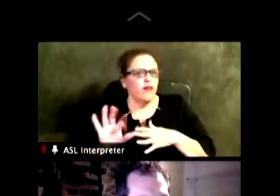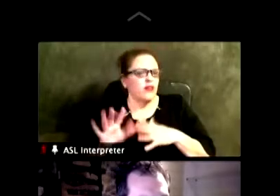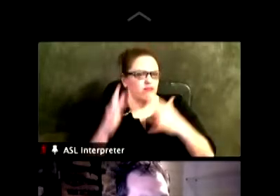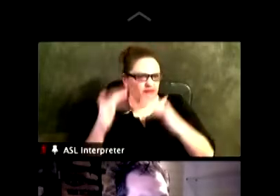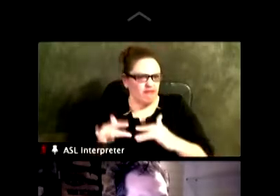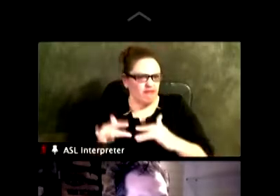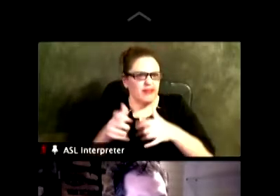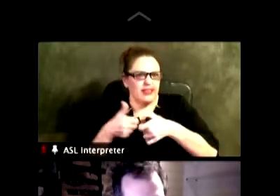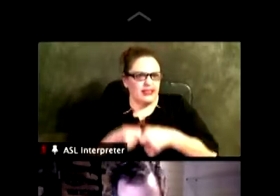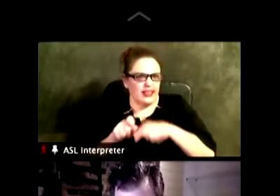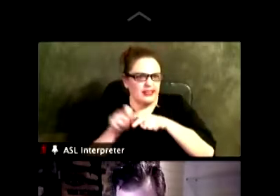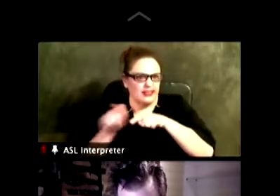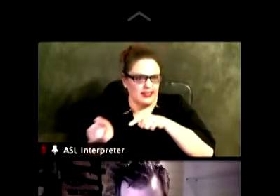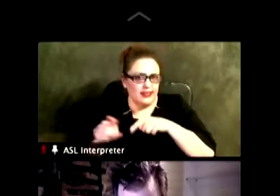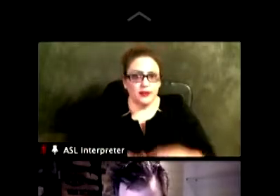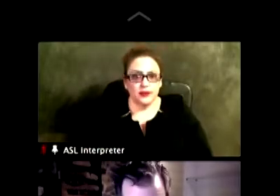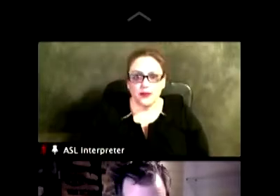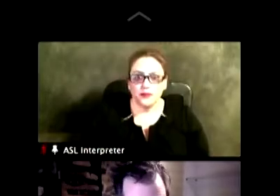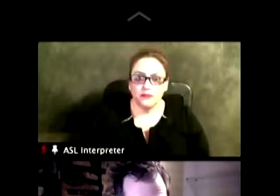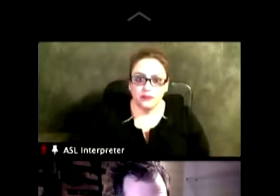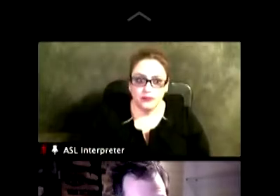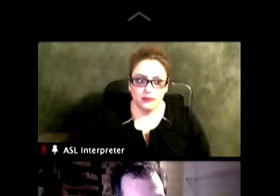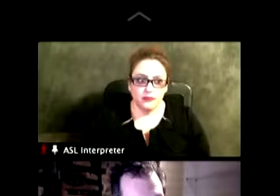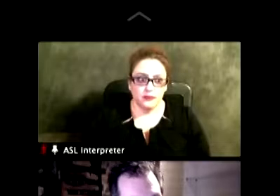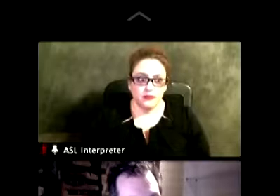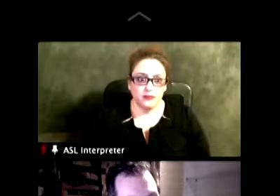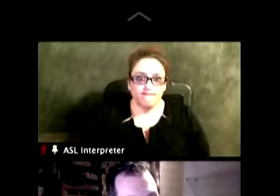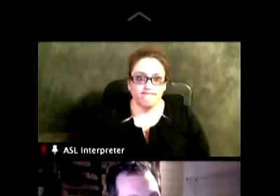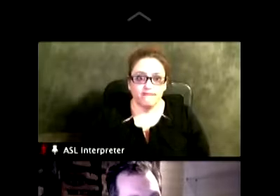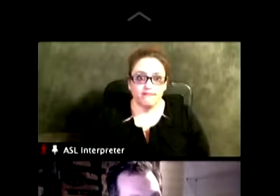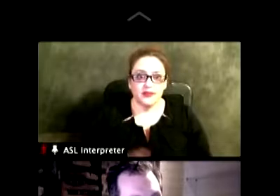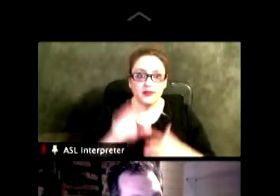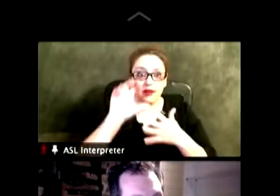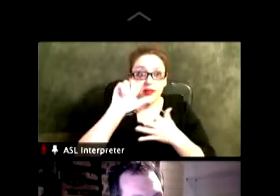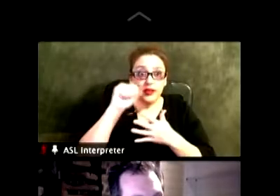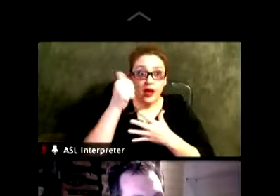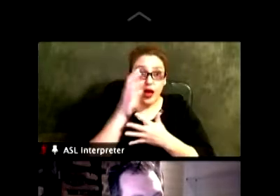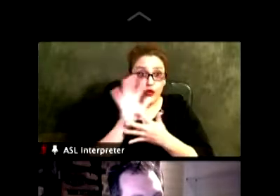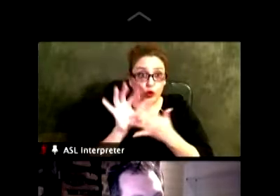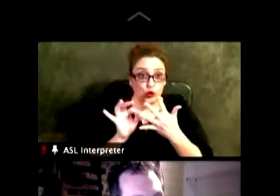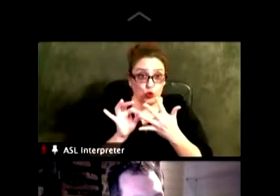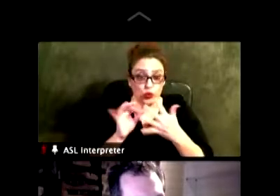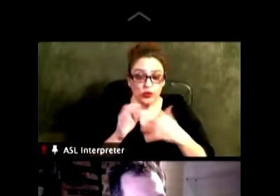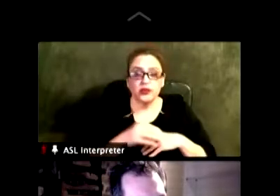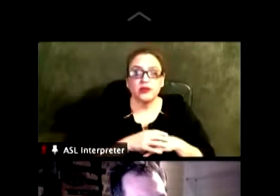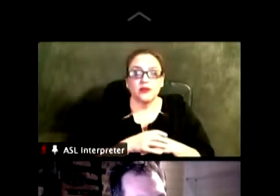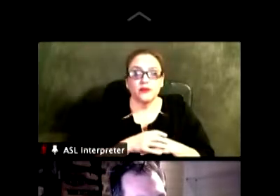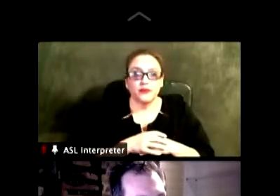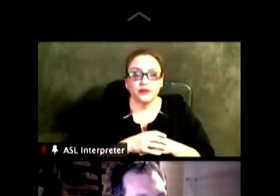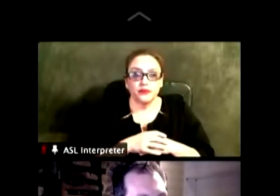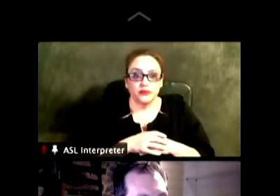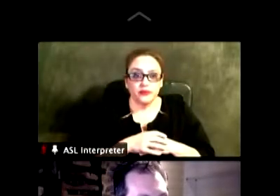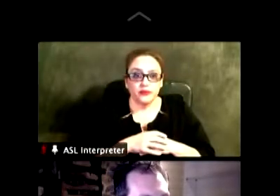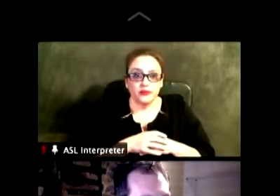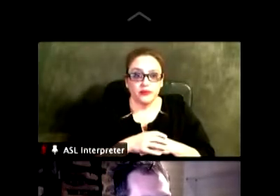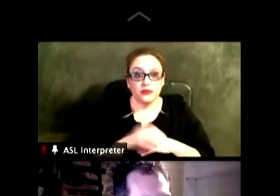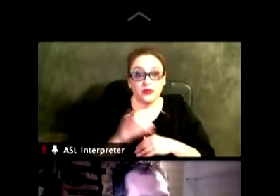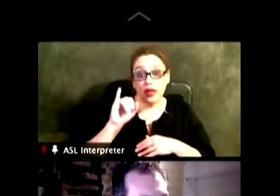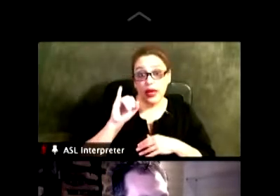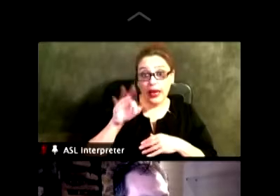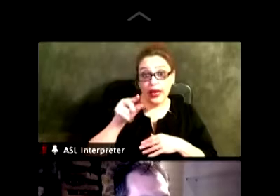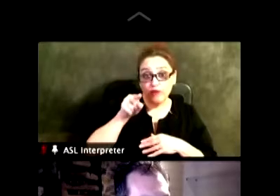All right, let's give the other choices for the race or ethnicity question for the callers. If you